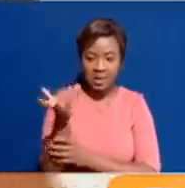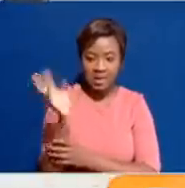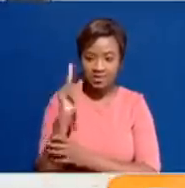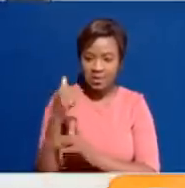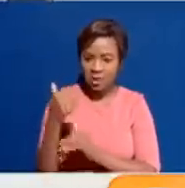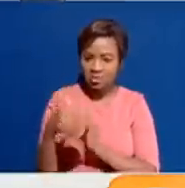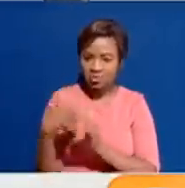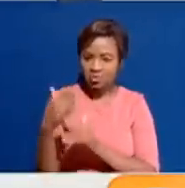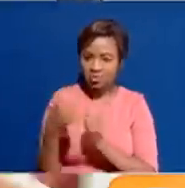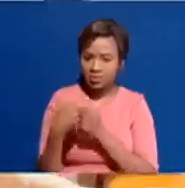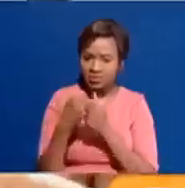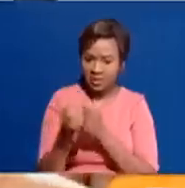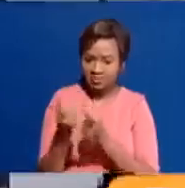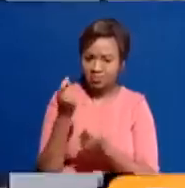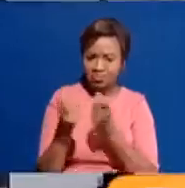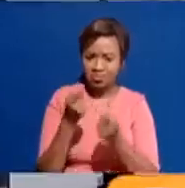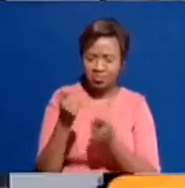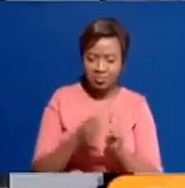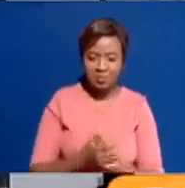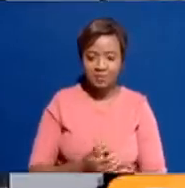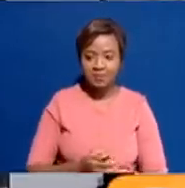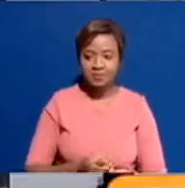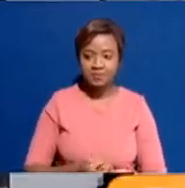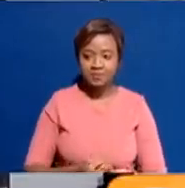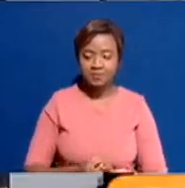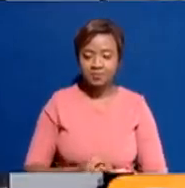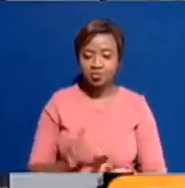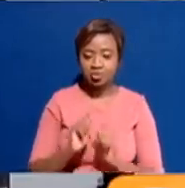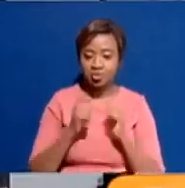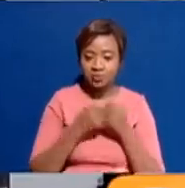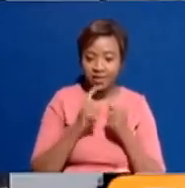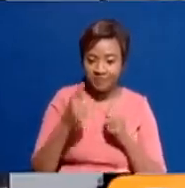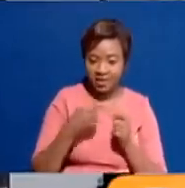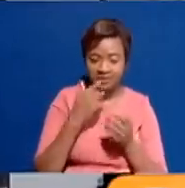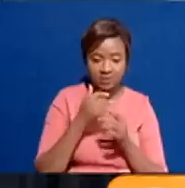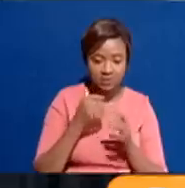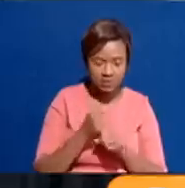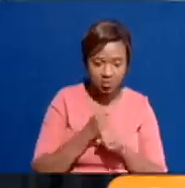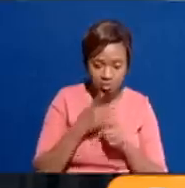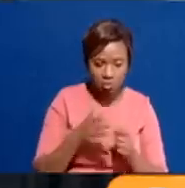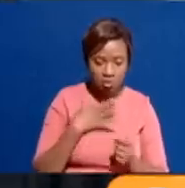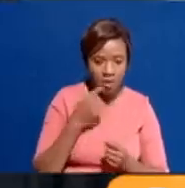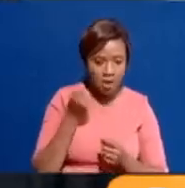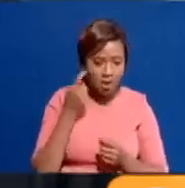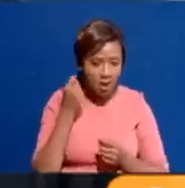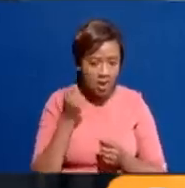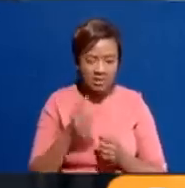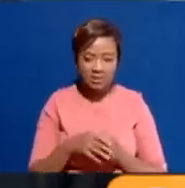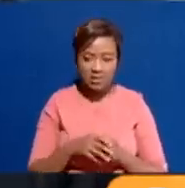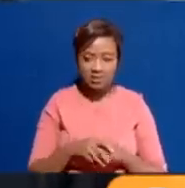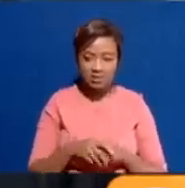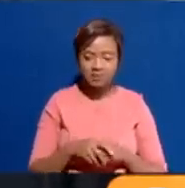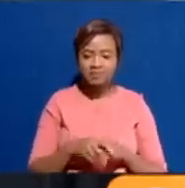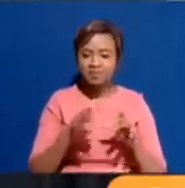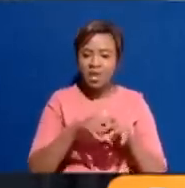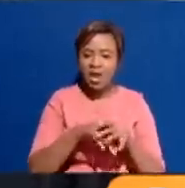more compelling than her childhood dreams. And so the first thing the team had to go through is to be able to understand the space environment.